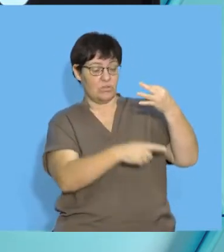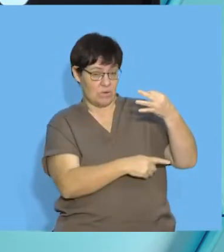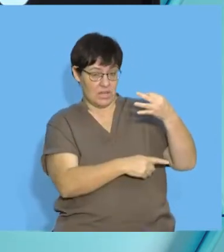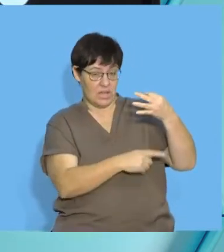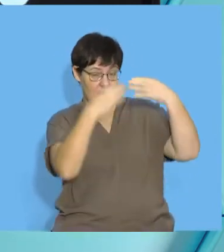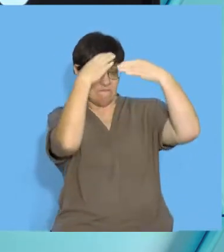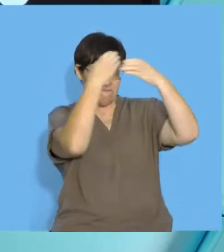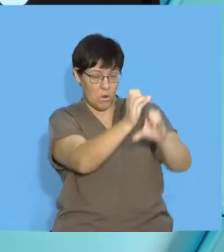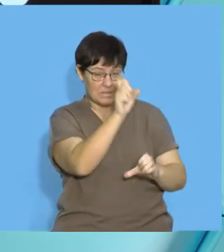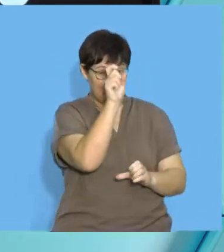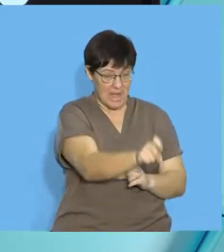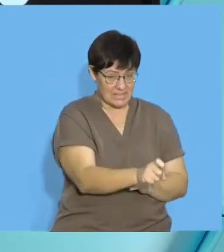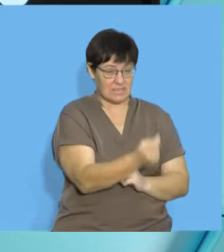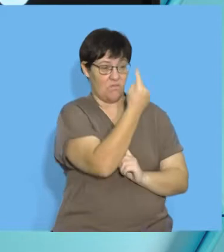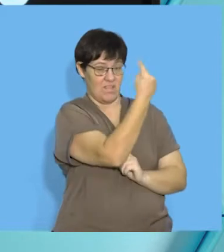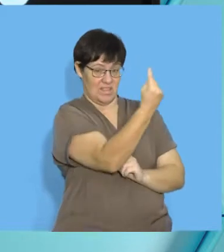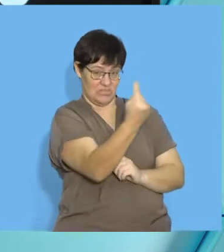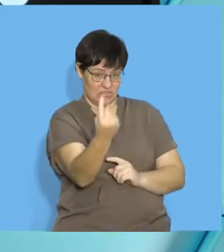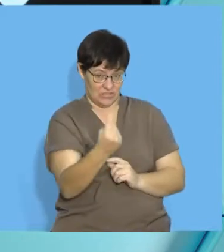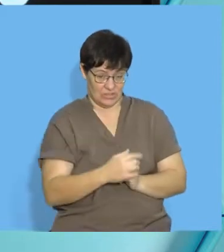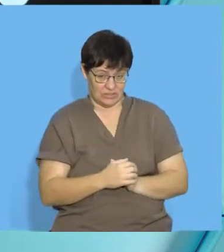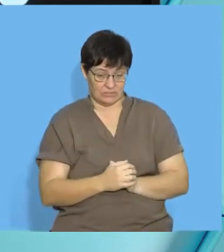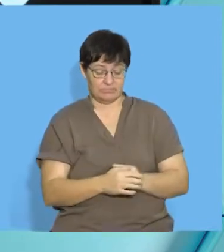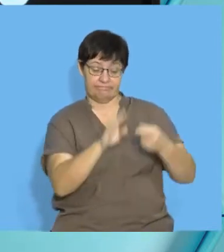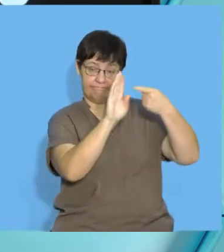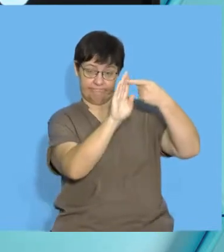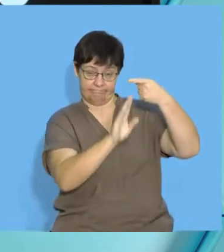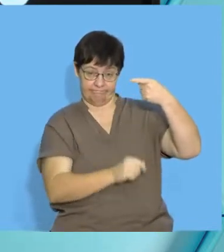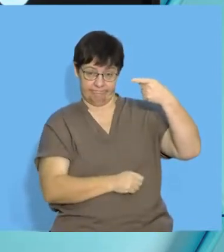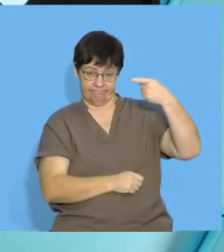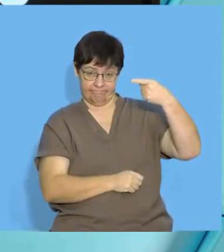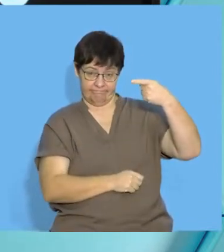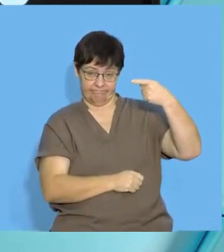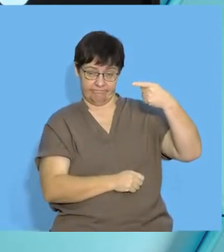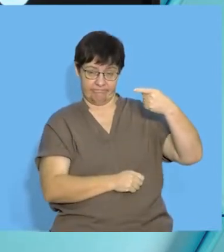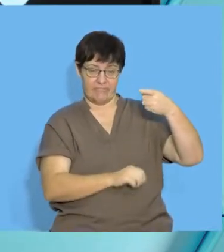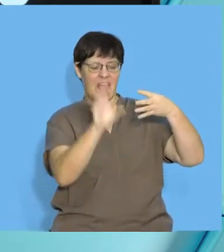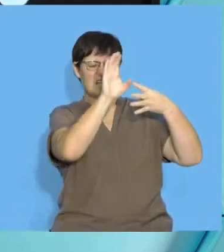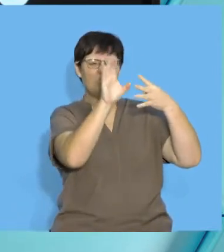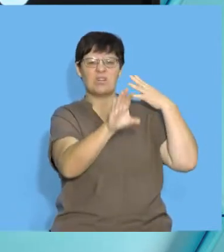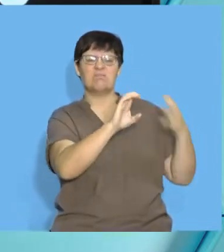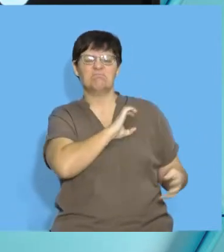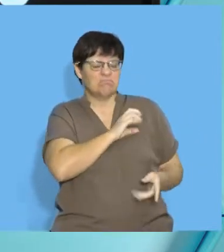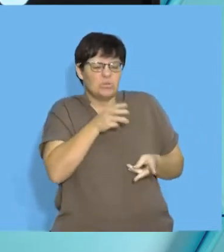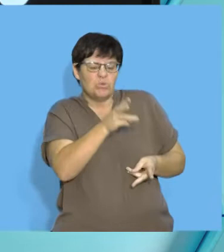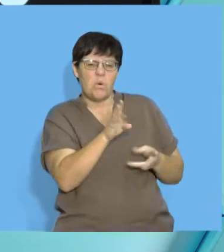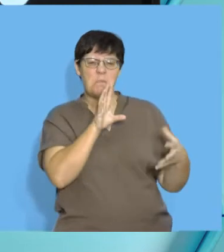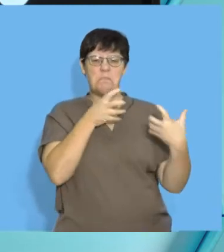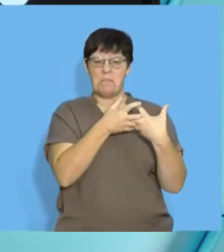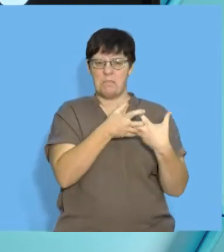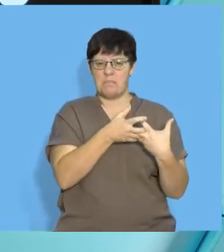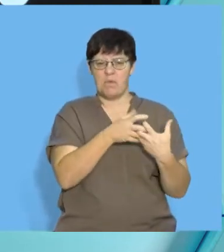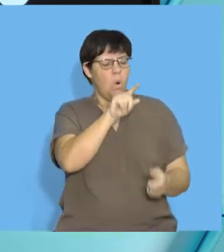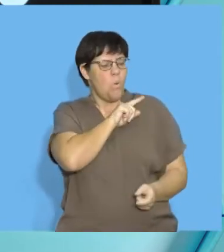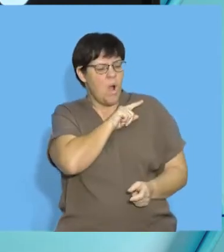to focus on for each of our microorganisms. One is the characteristics. So why is it in